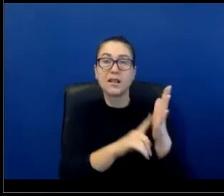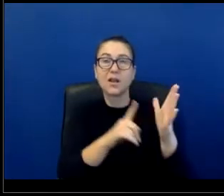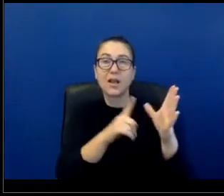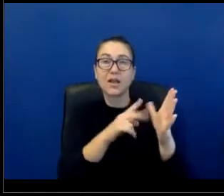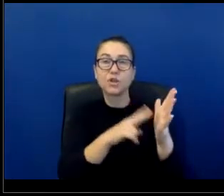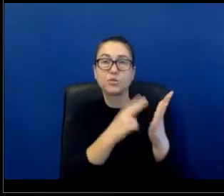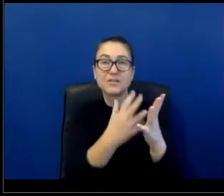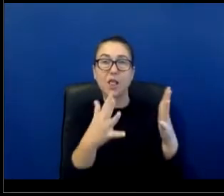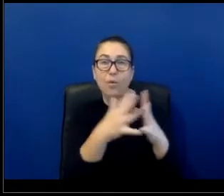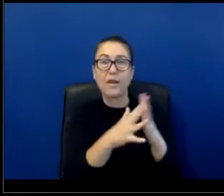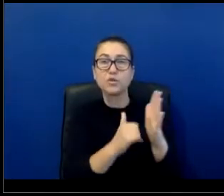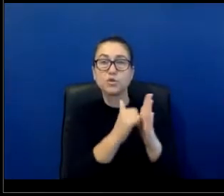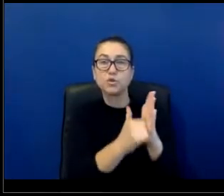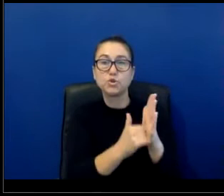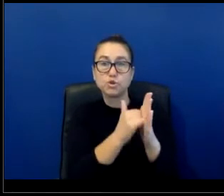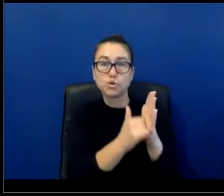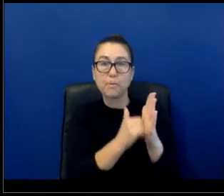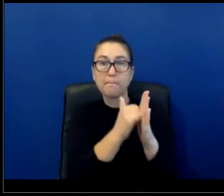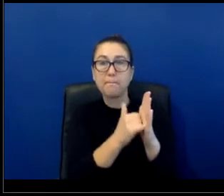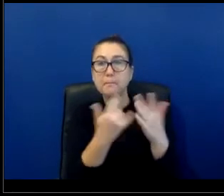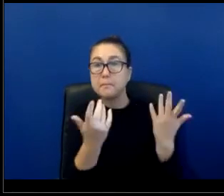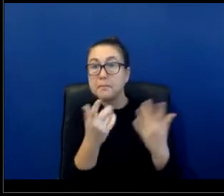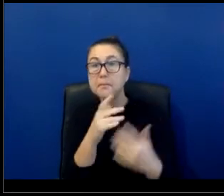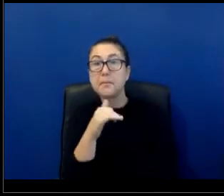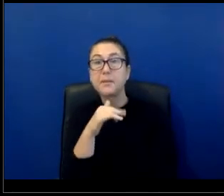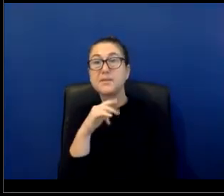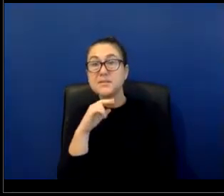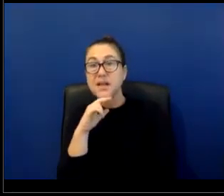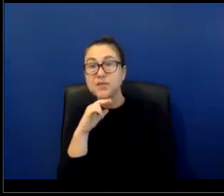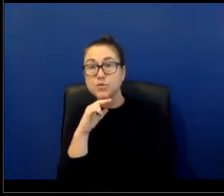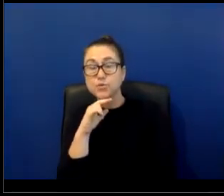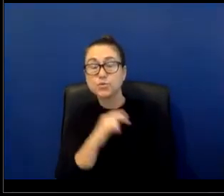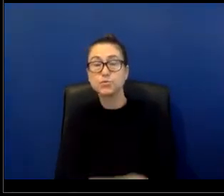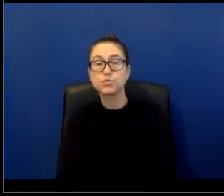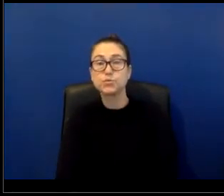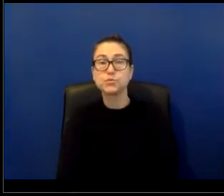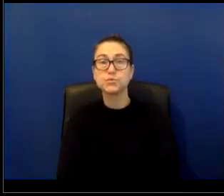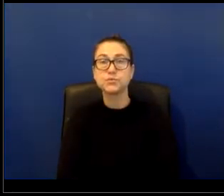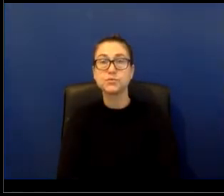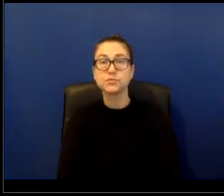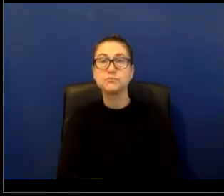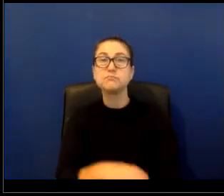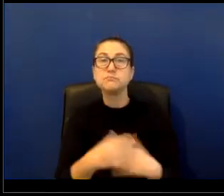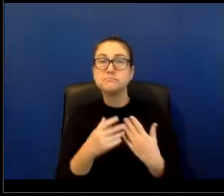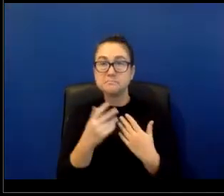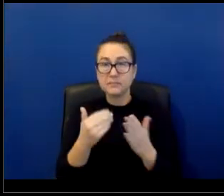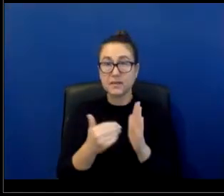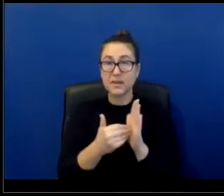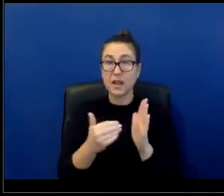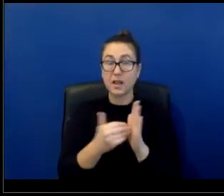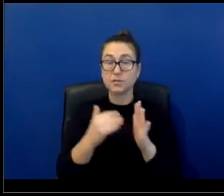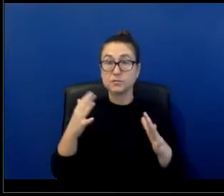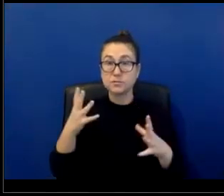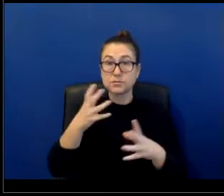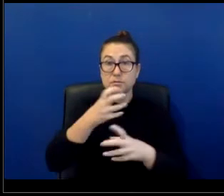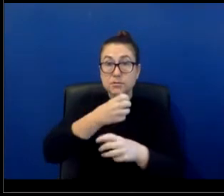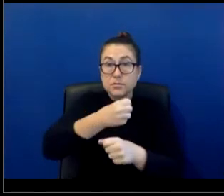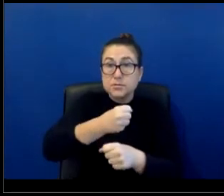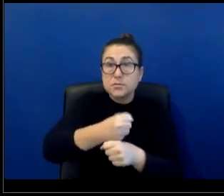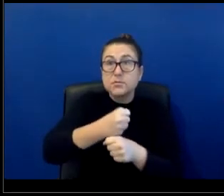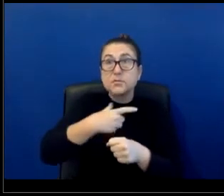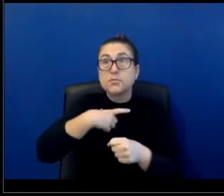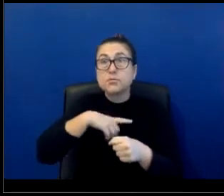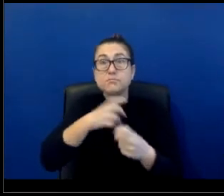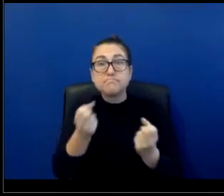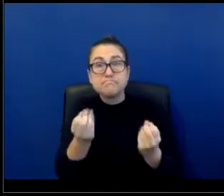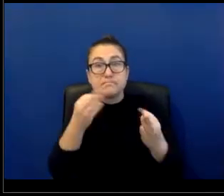channel possibly this afternoon. So we'll probably close the webinar now because we don't have any